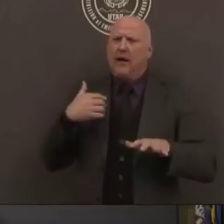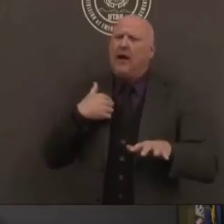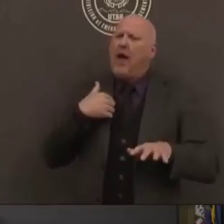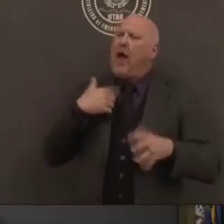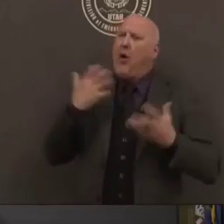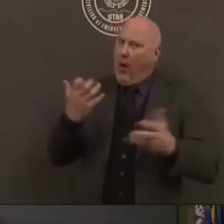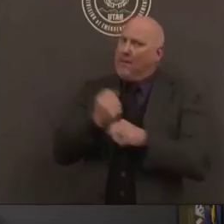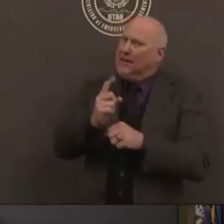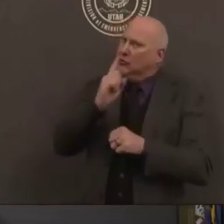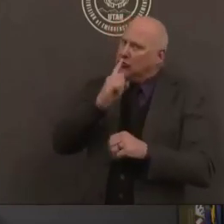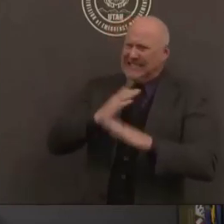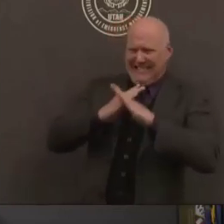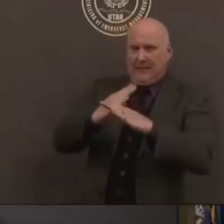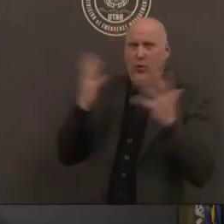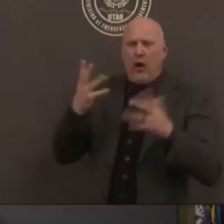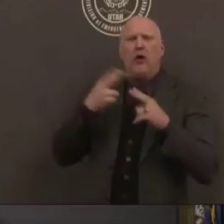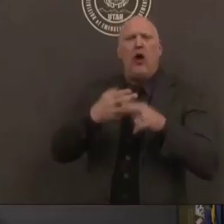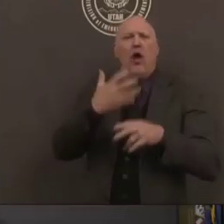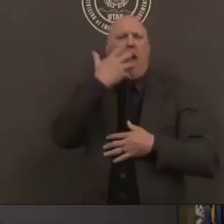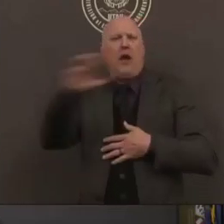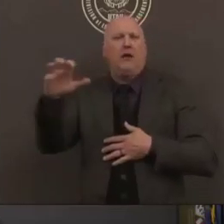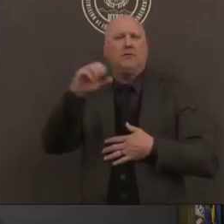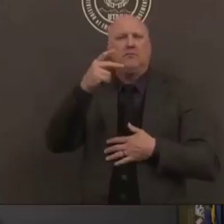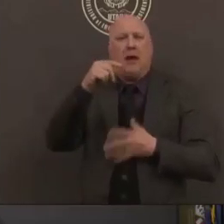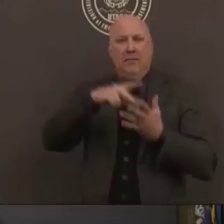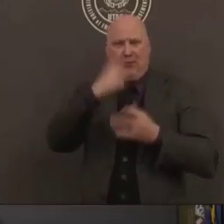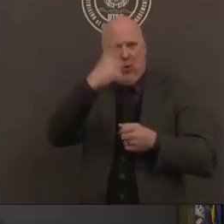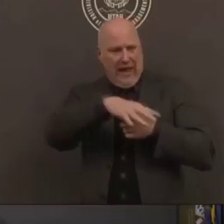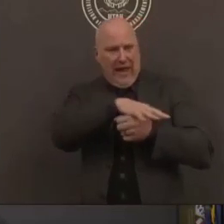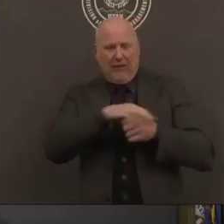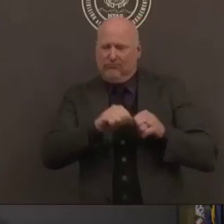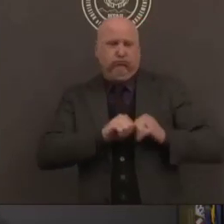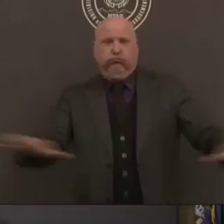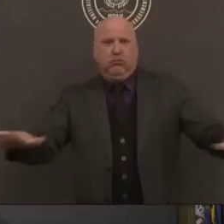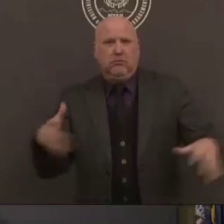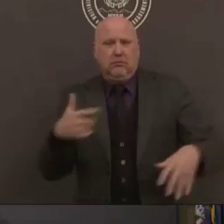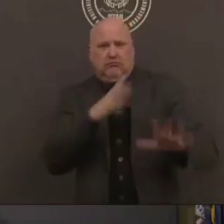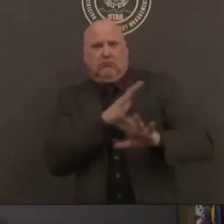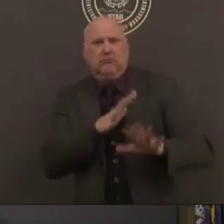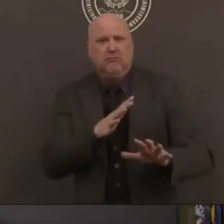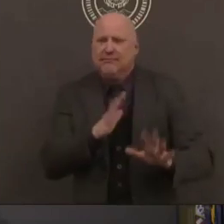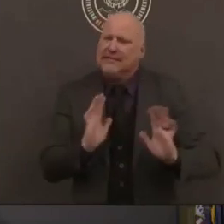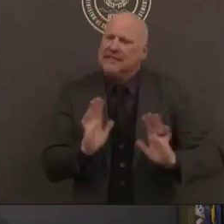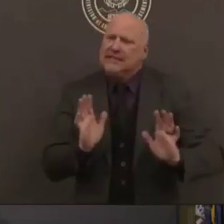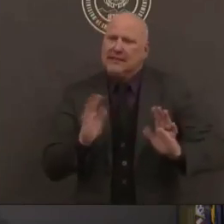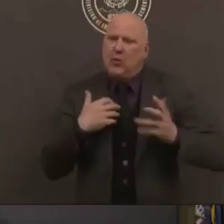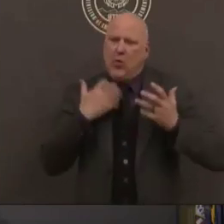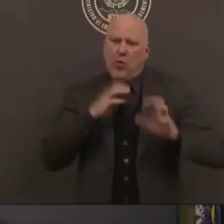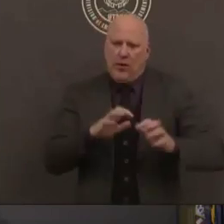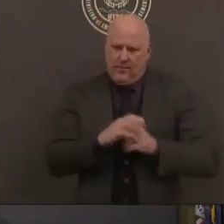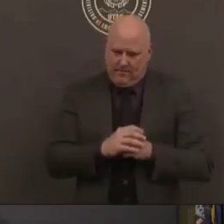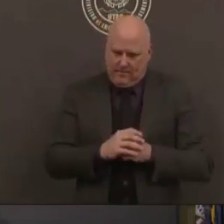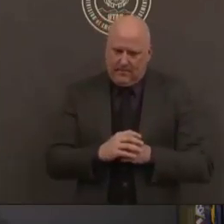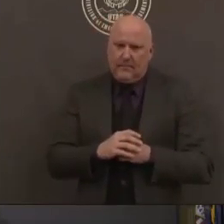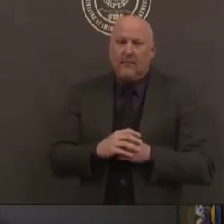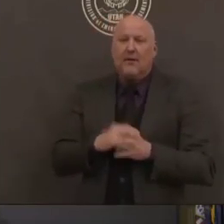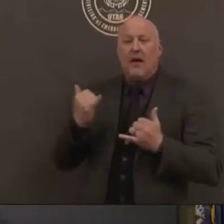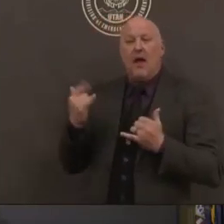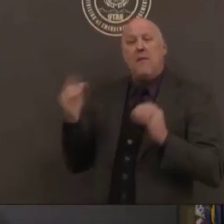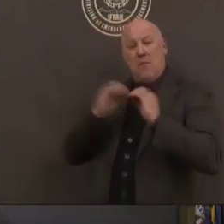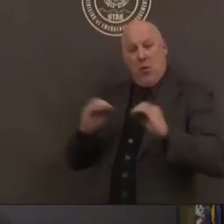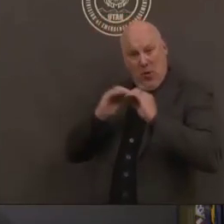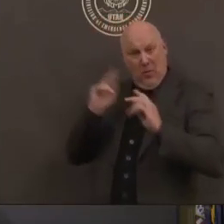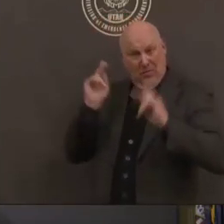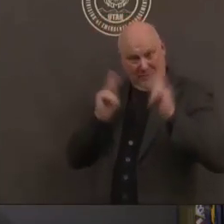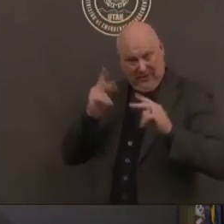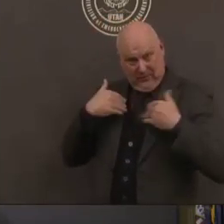distancing recommendations and other public health interventions in a more targeted capacity. So the more people that get tested, it'll allow us, one, to give more